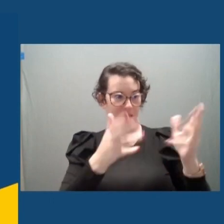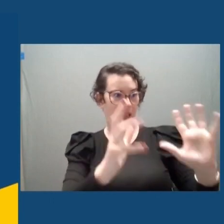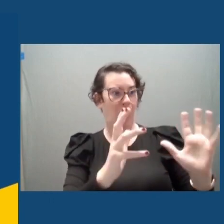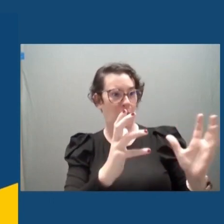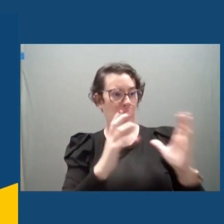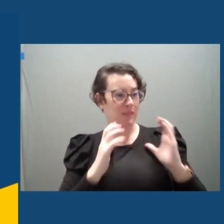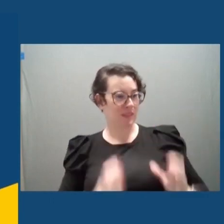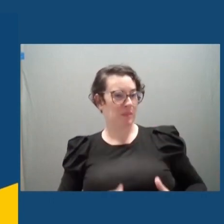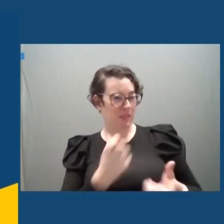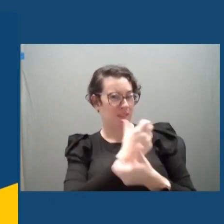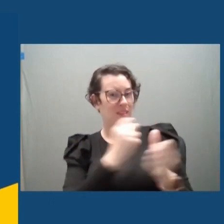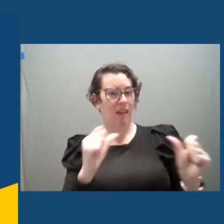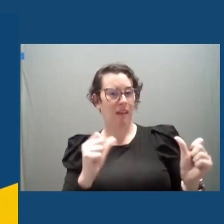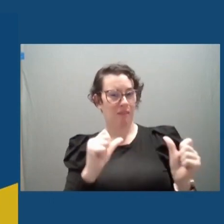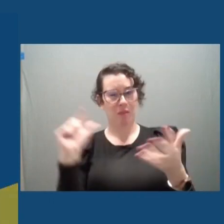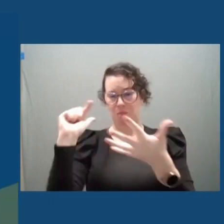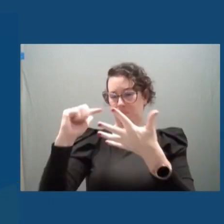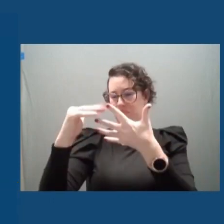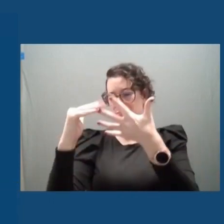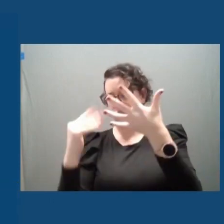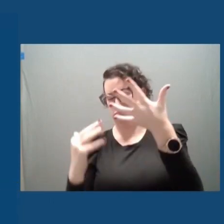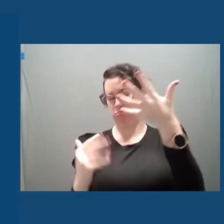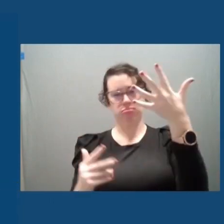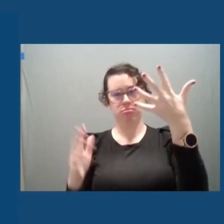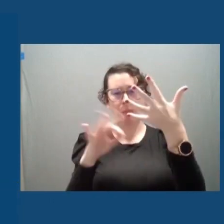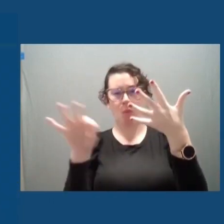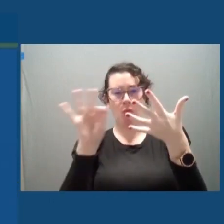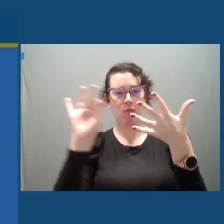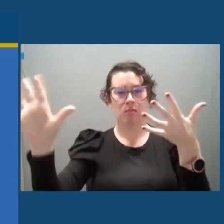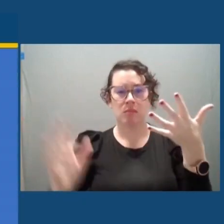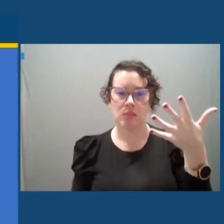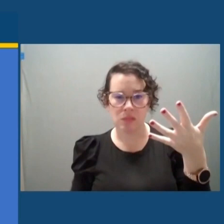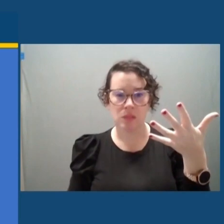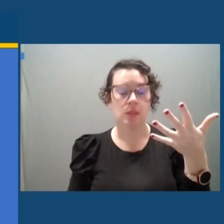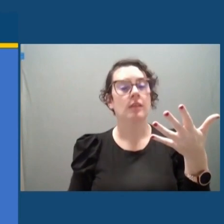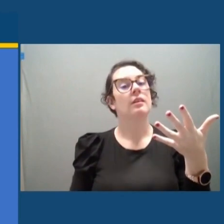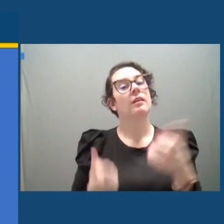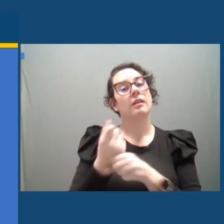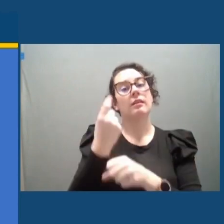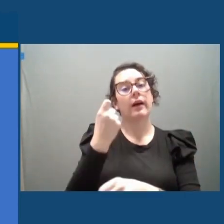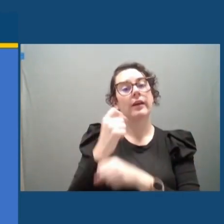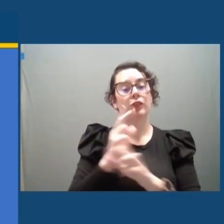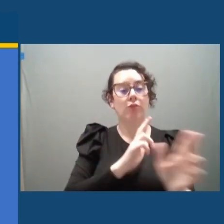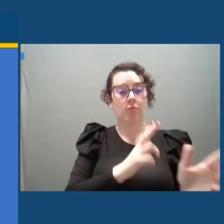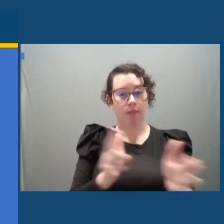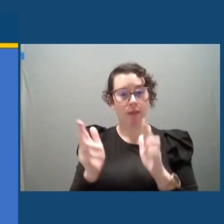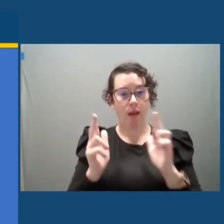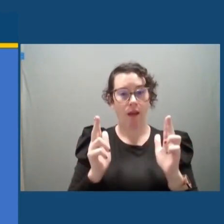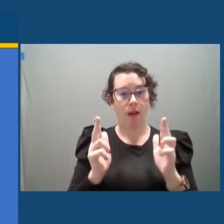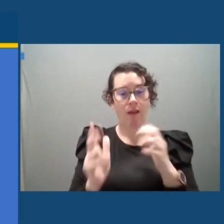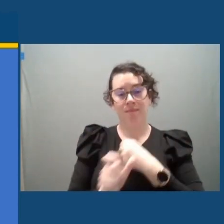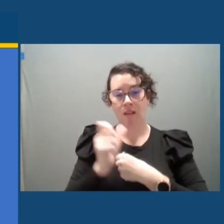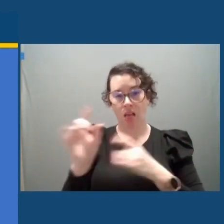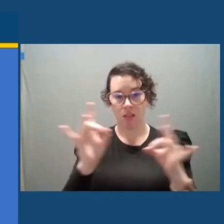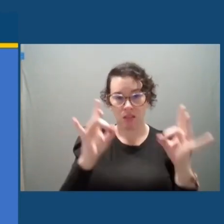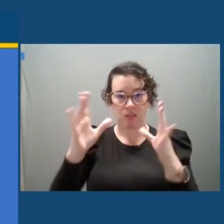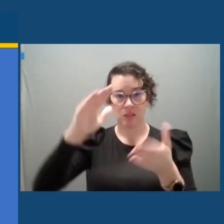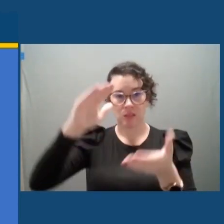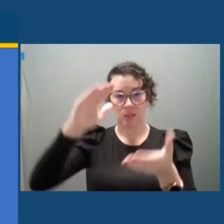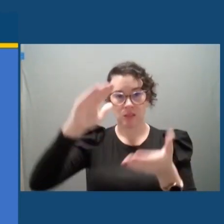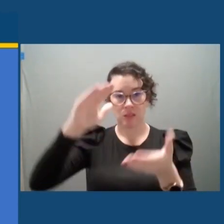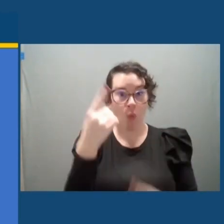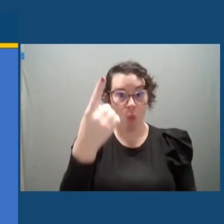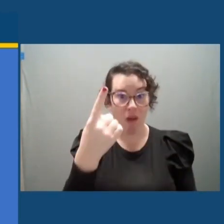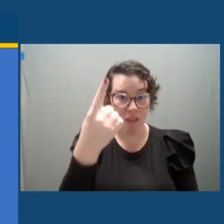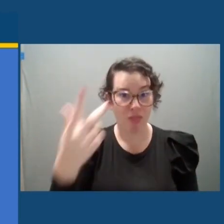else matters. Now, last year, we reduced gun violence, bringing shootings down by a third all across the